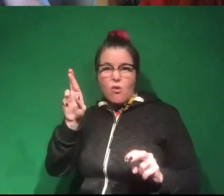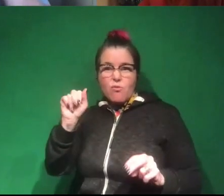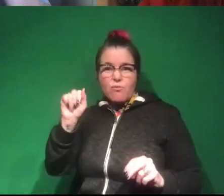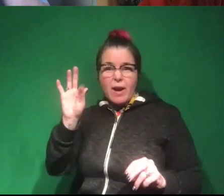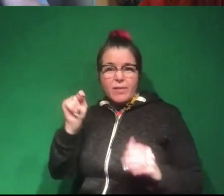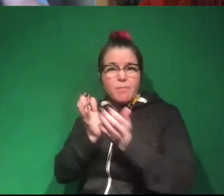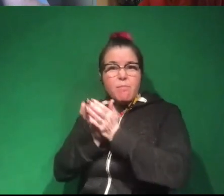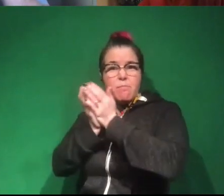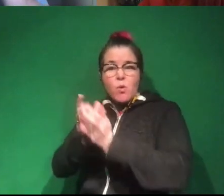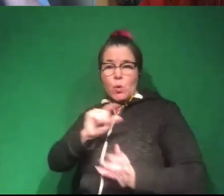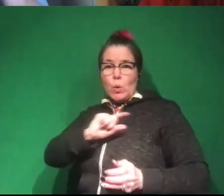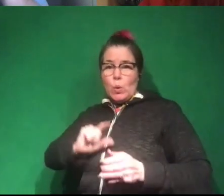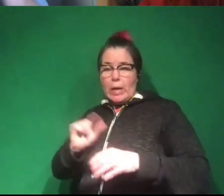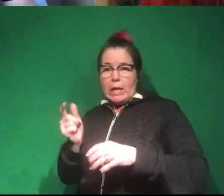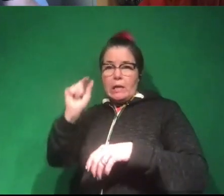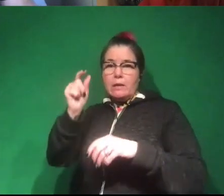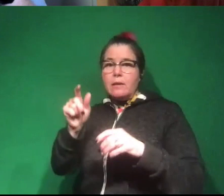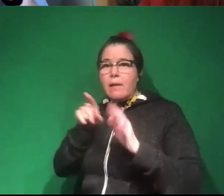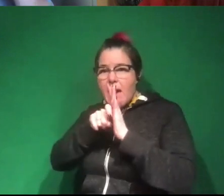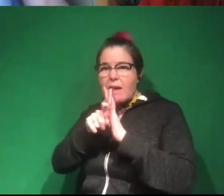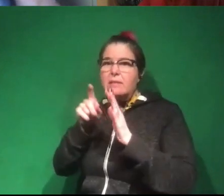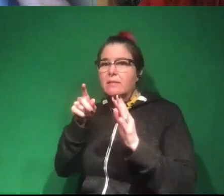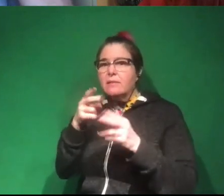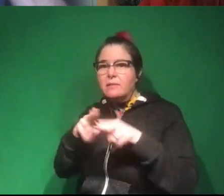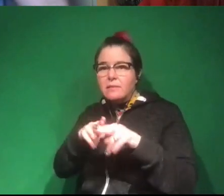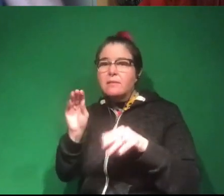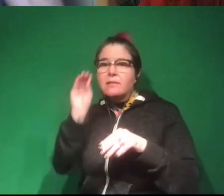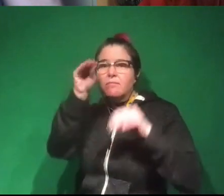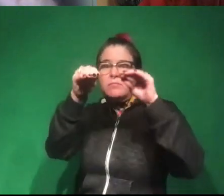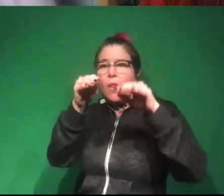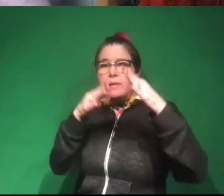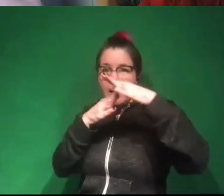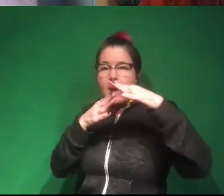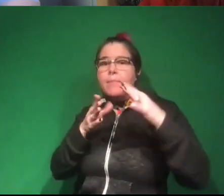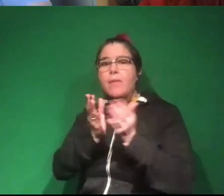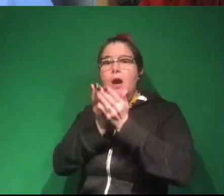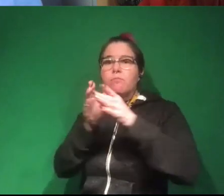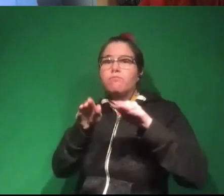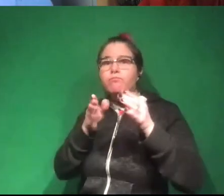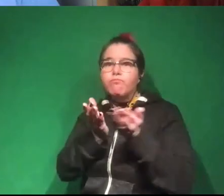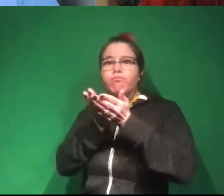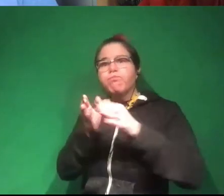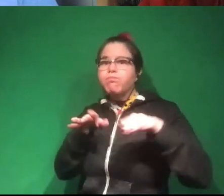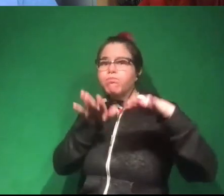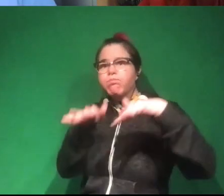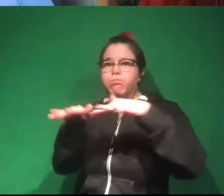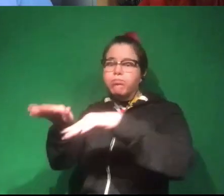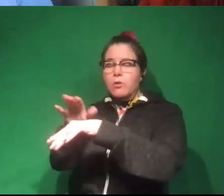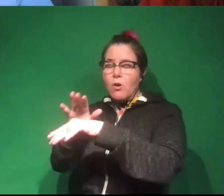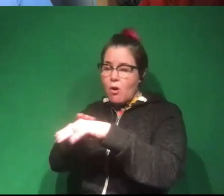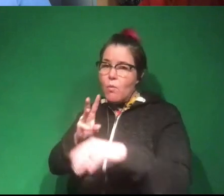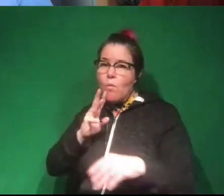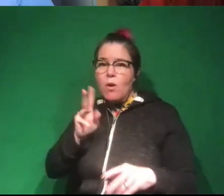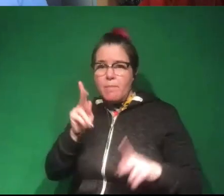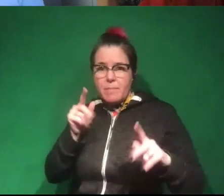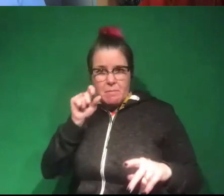the queen and the brood, all the larvae and the eggs on top, and they just are floating on the top of the surface. Now people would see